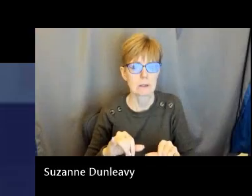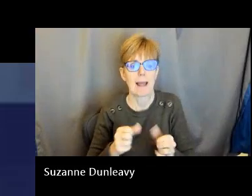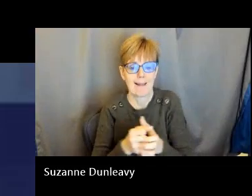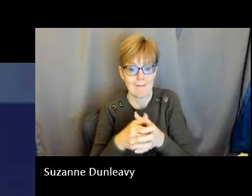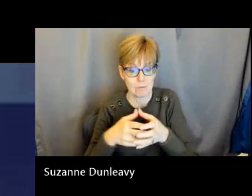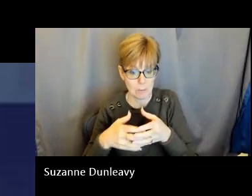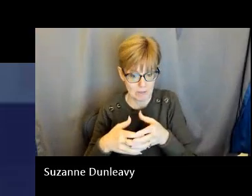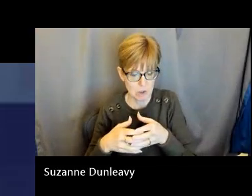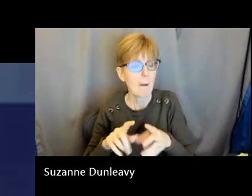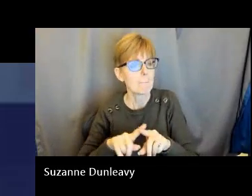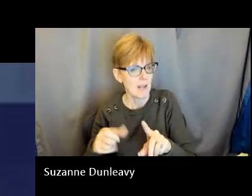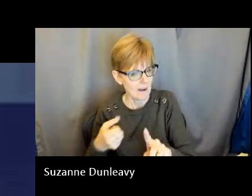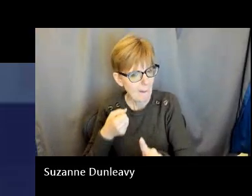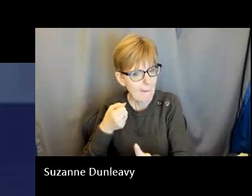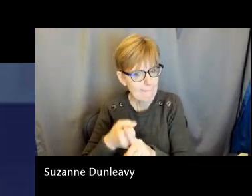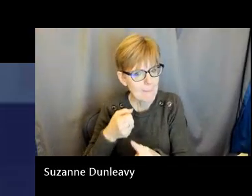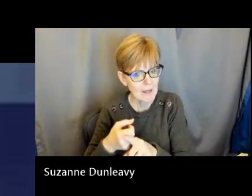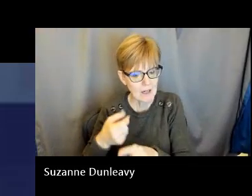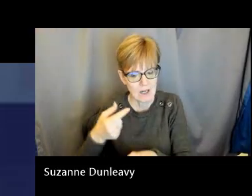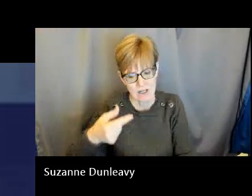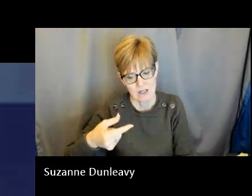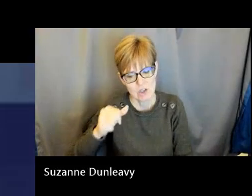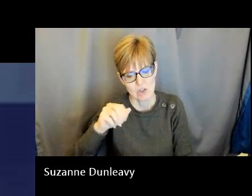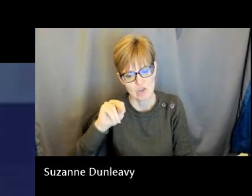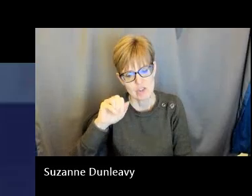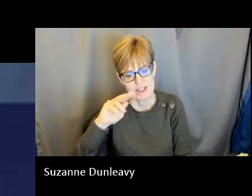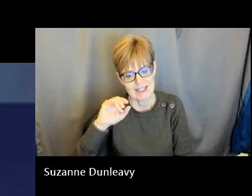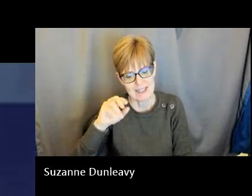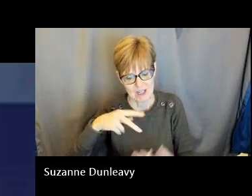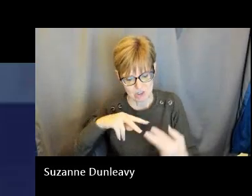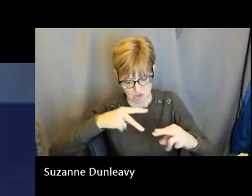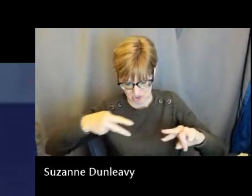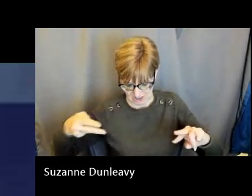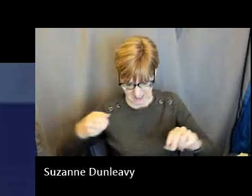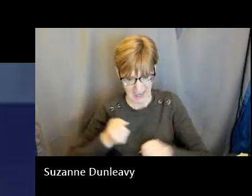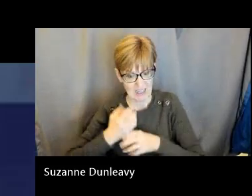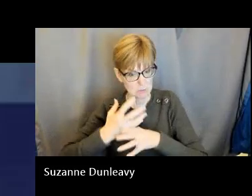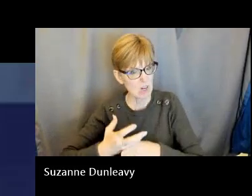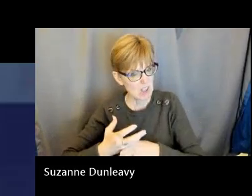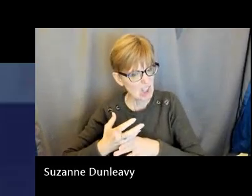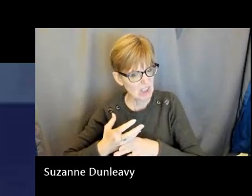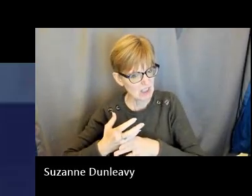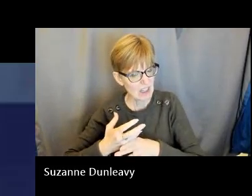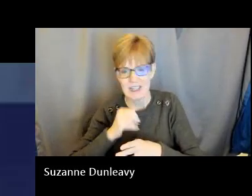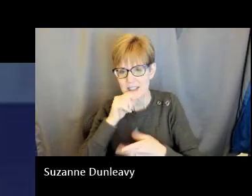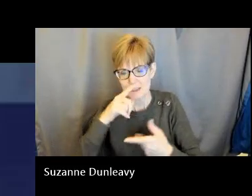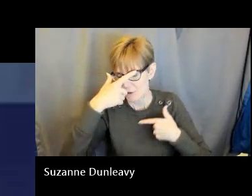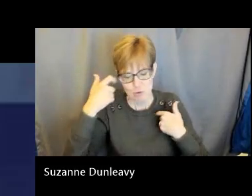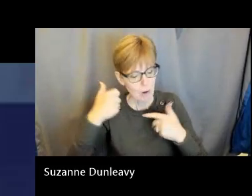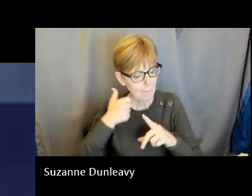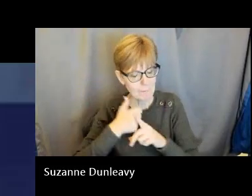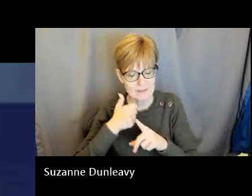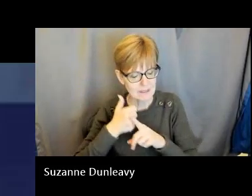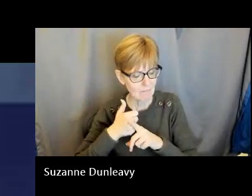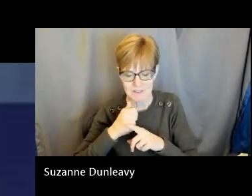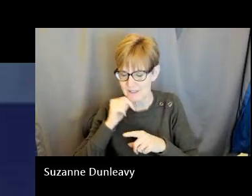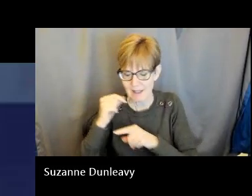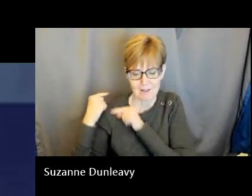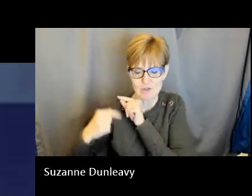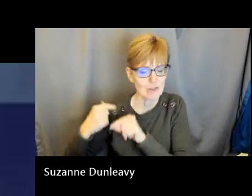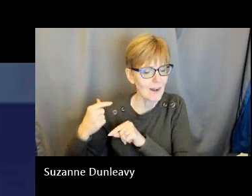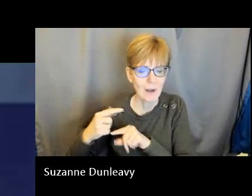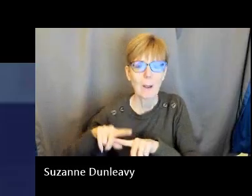expression. That does not mean that trauma is genetic, but the body adapts to stress, and those adaptations